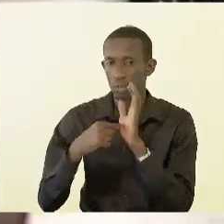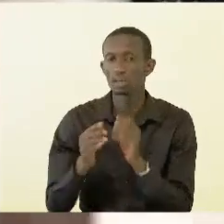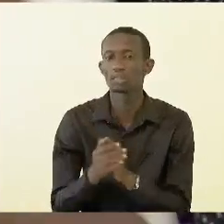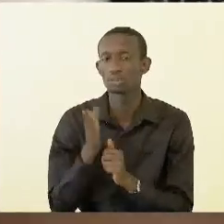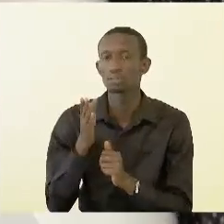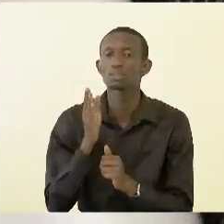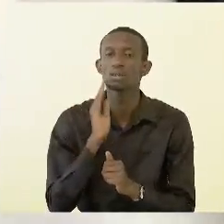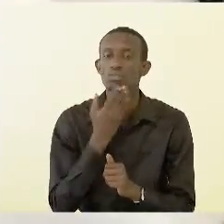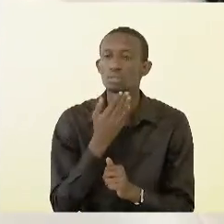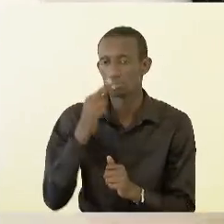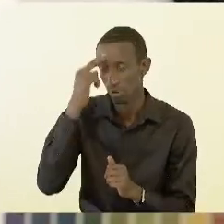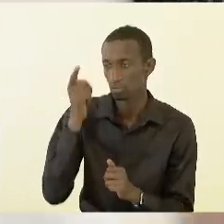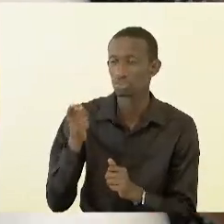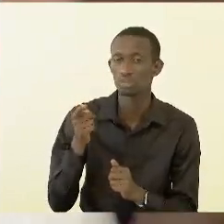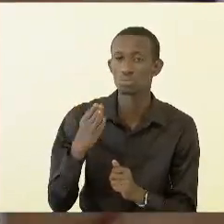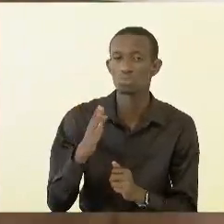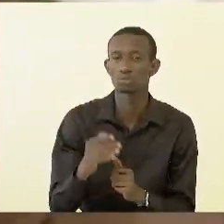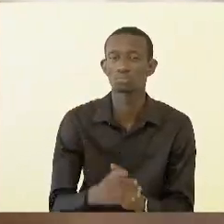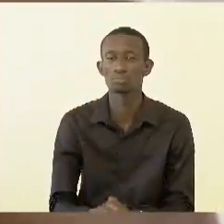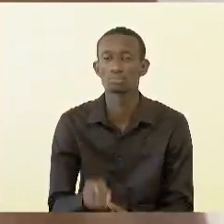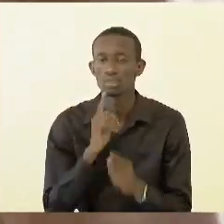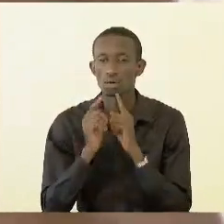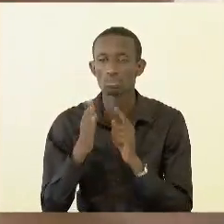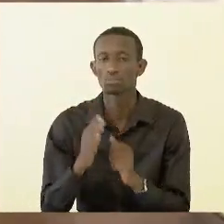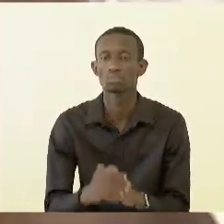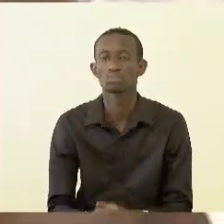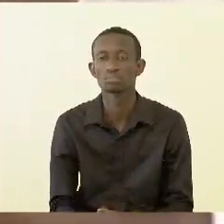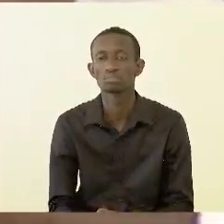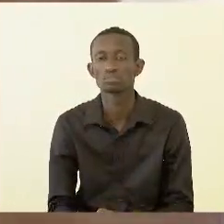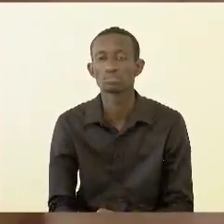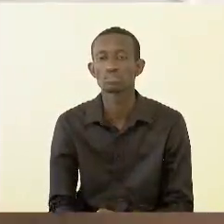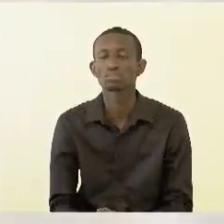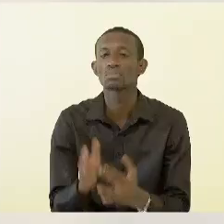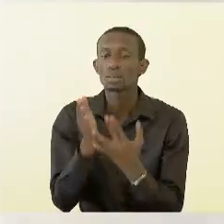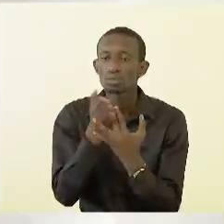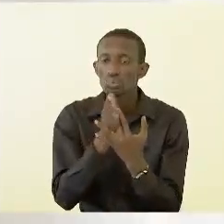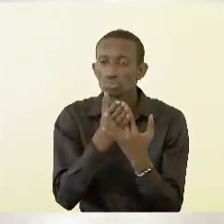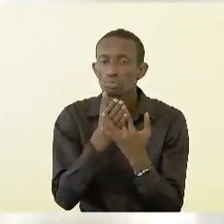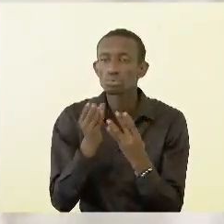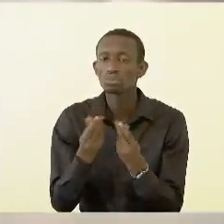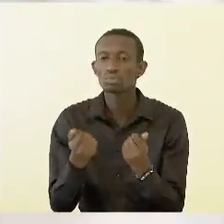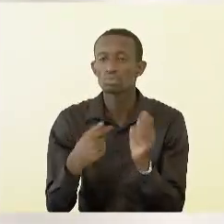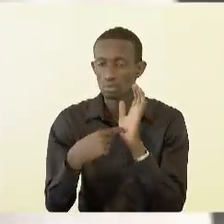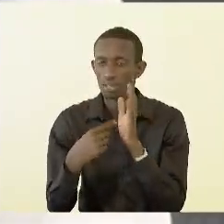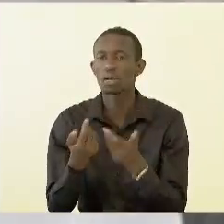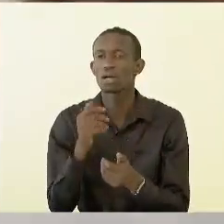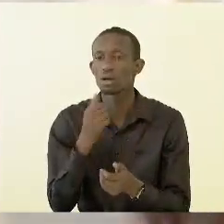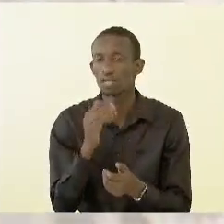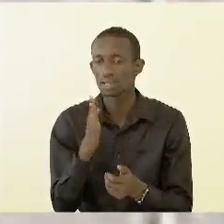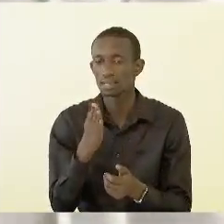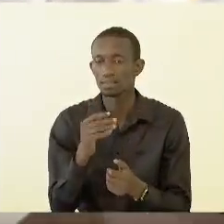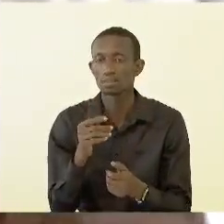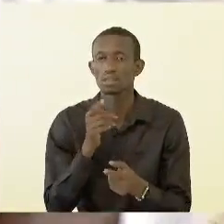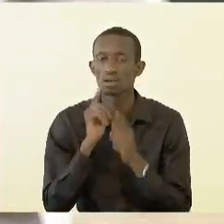green color that is indicated on the pH. So the neutral solution here is indicated by the green color. So this is the